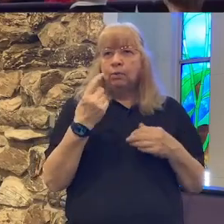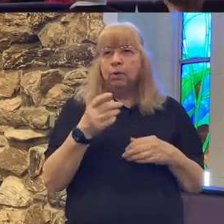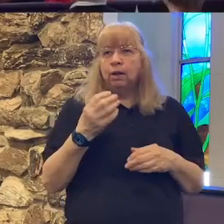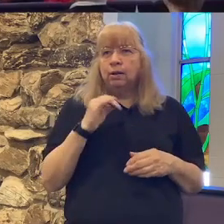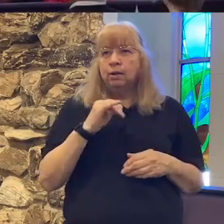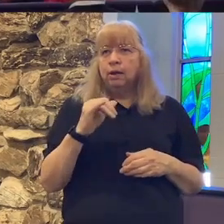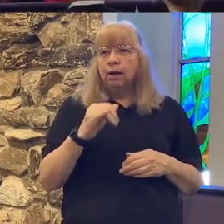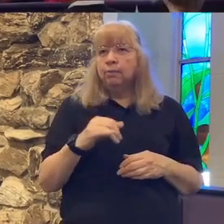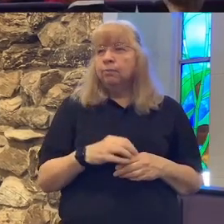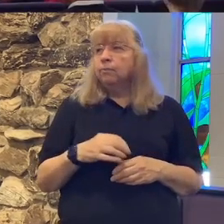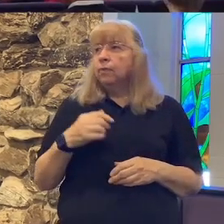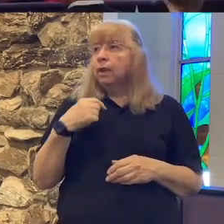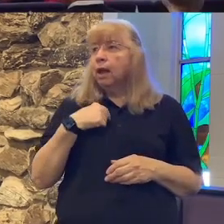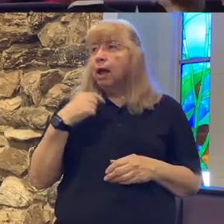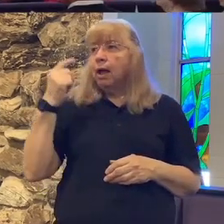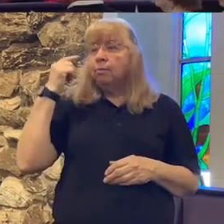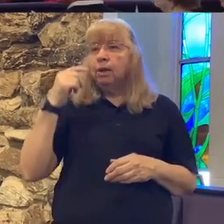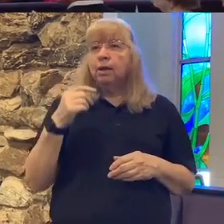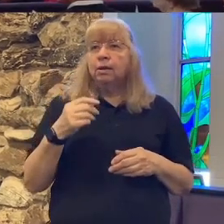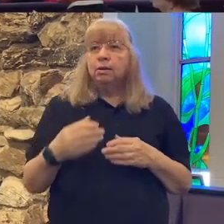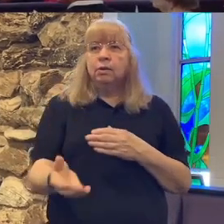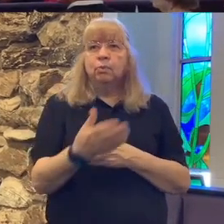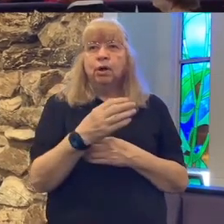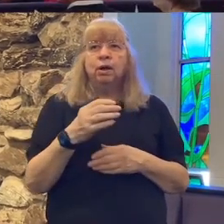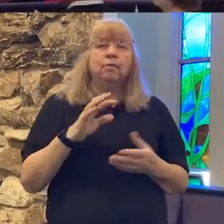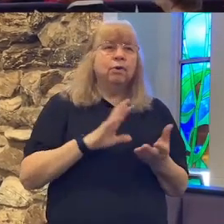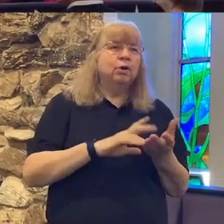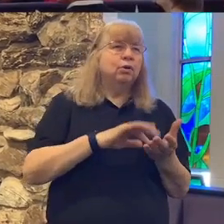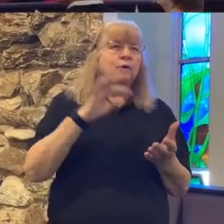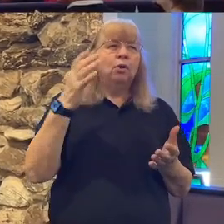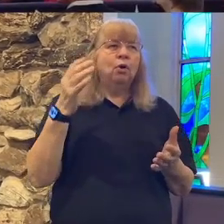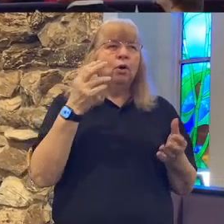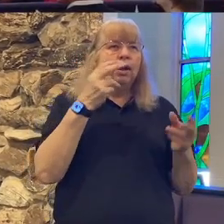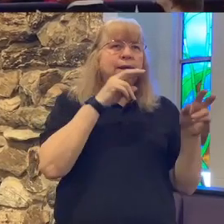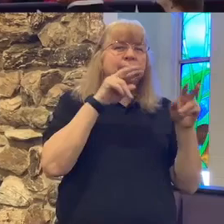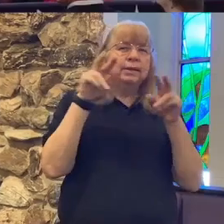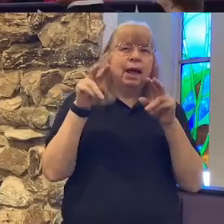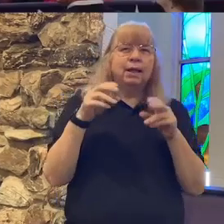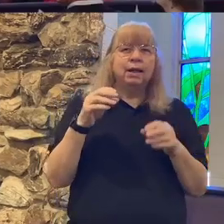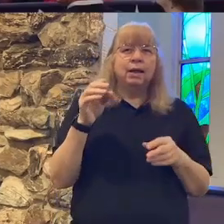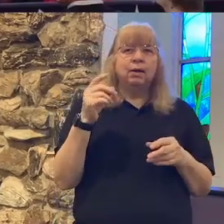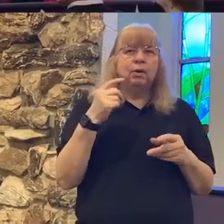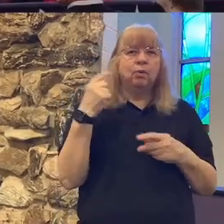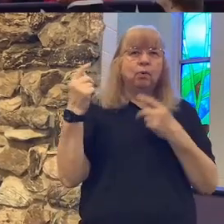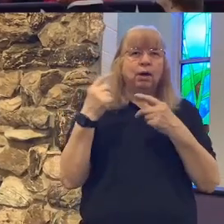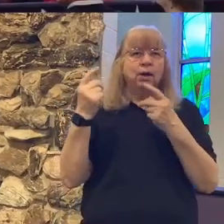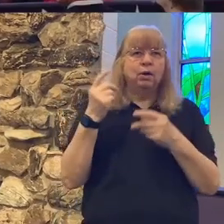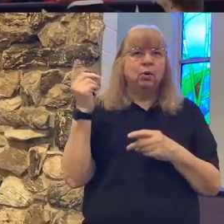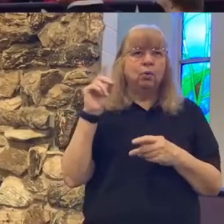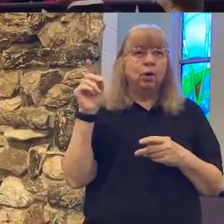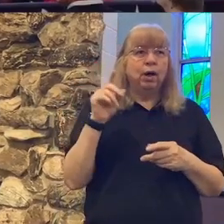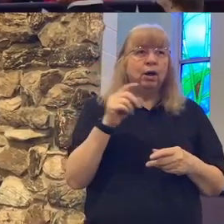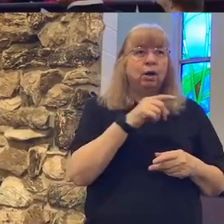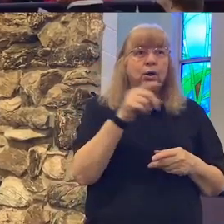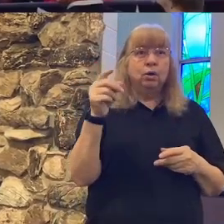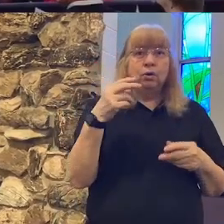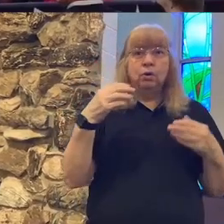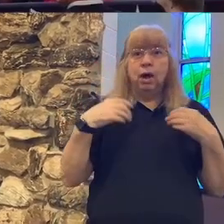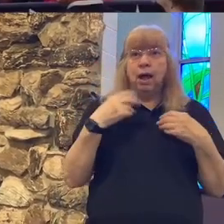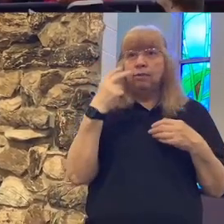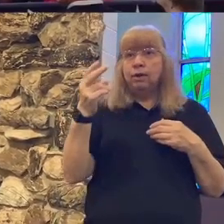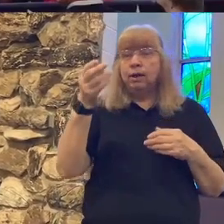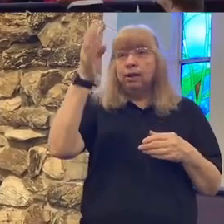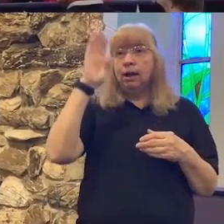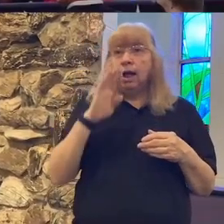I'm thinking this morning about glory sightings, and I'm wondering where you have seen God at work in your life. We